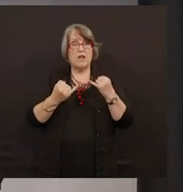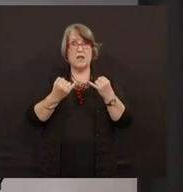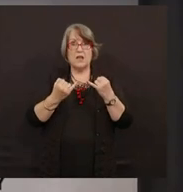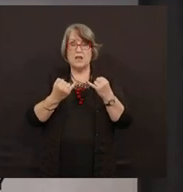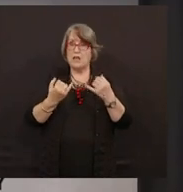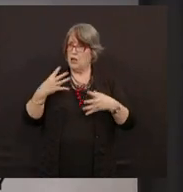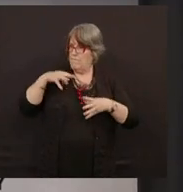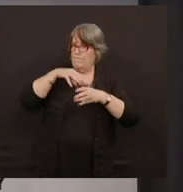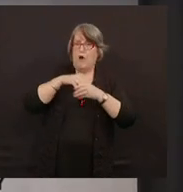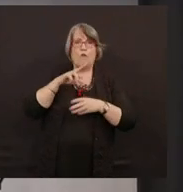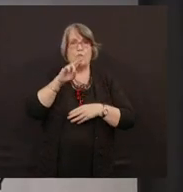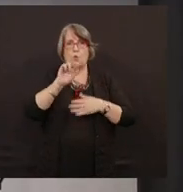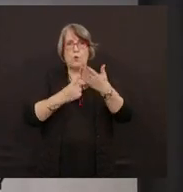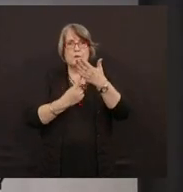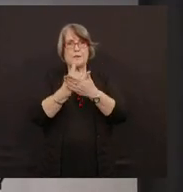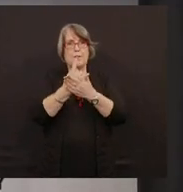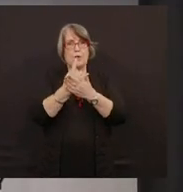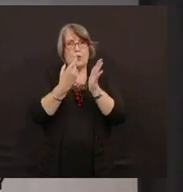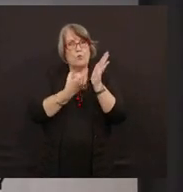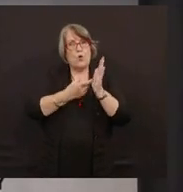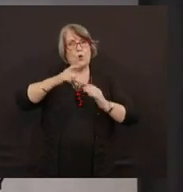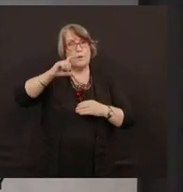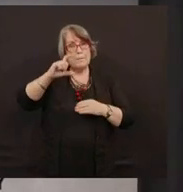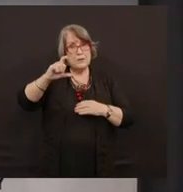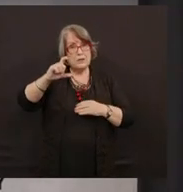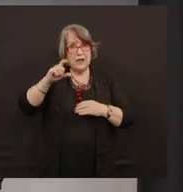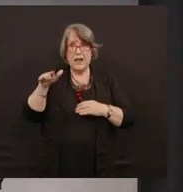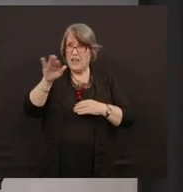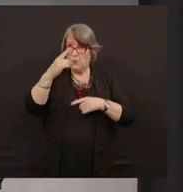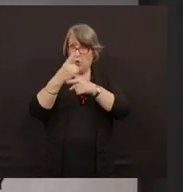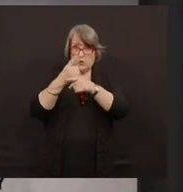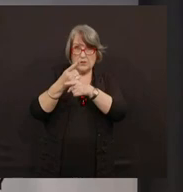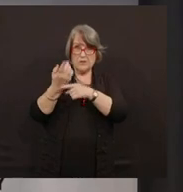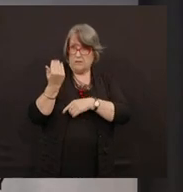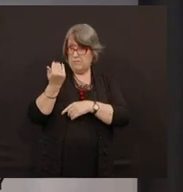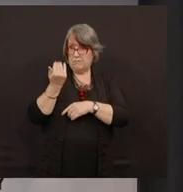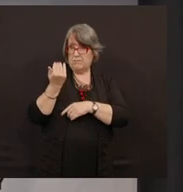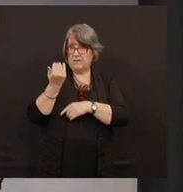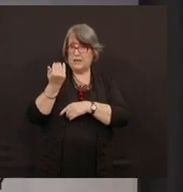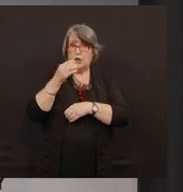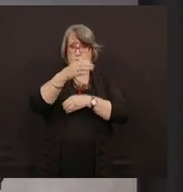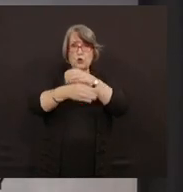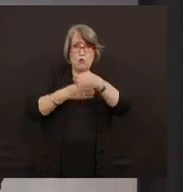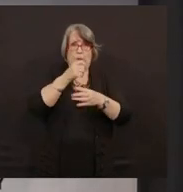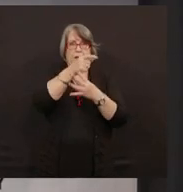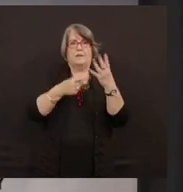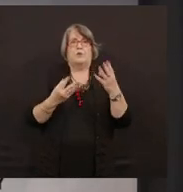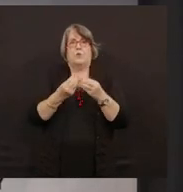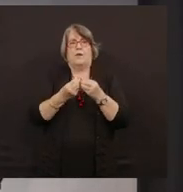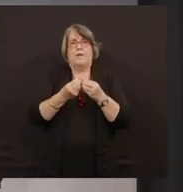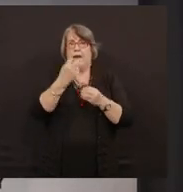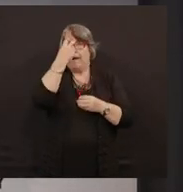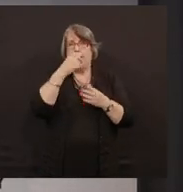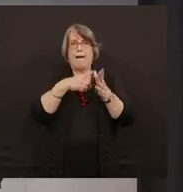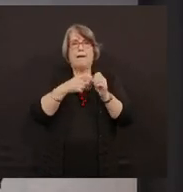intimately involved in what's happening with the Royal Commission, everything that you've just said, you could replace disability with aged